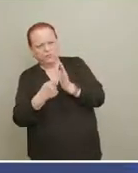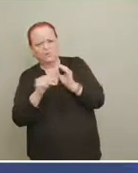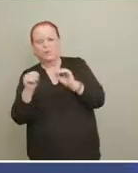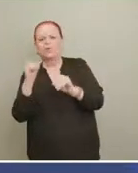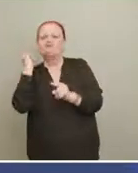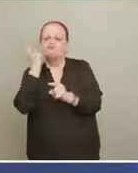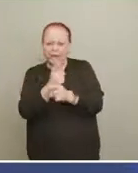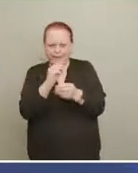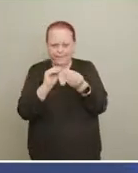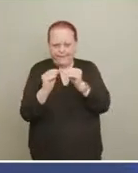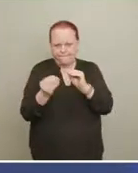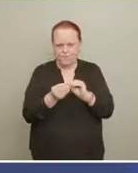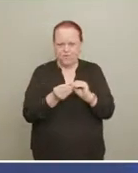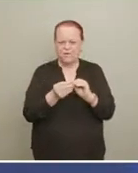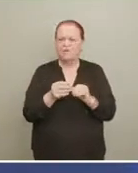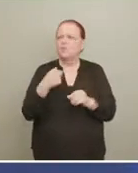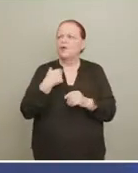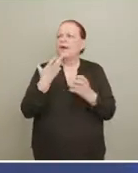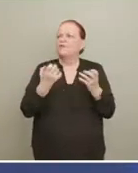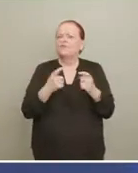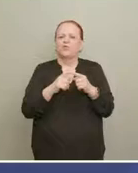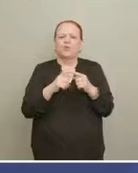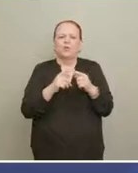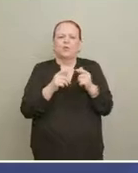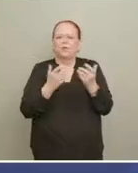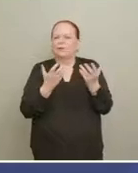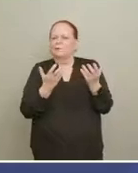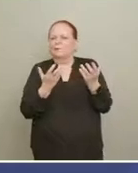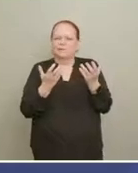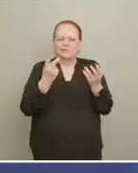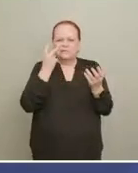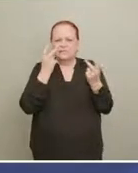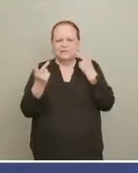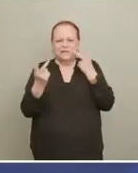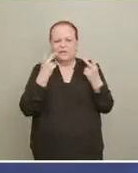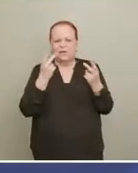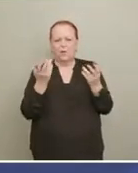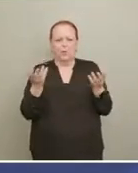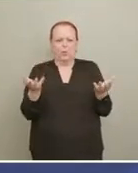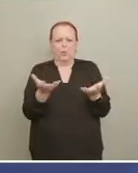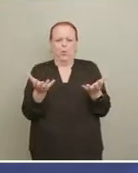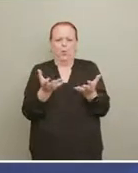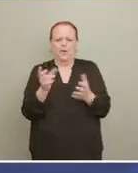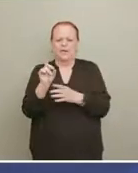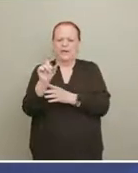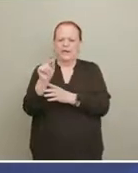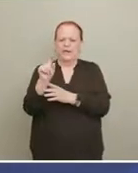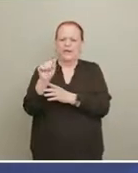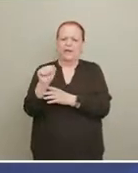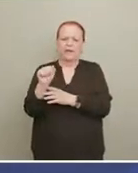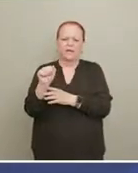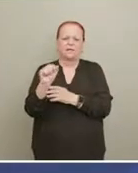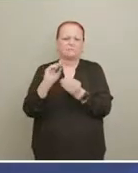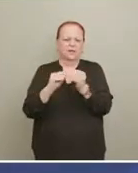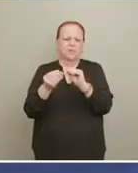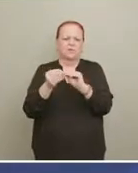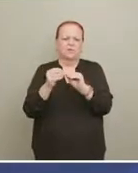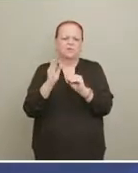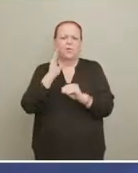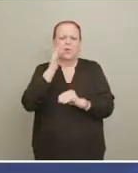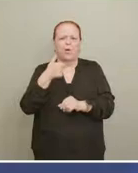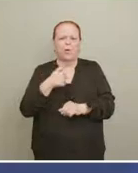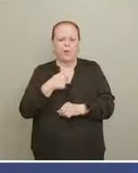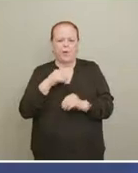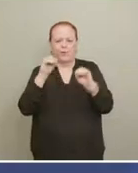on what data moving forward will we be showing on our own dashboard, should the state